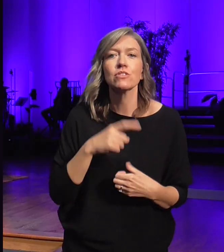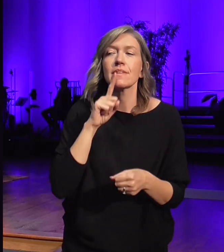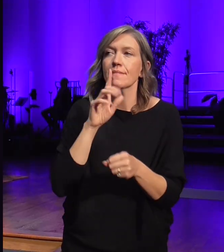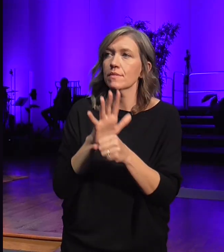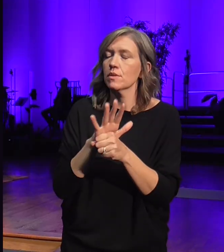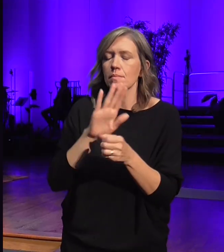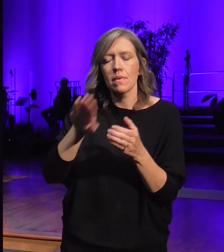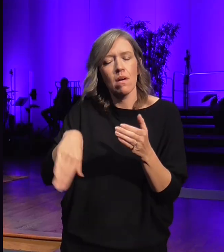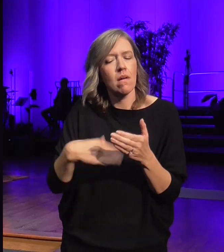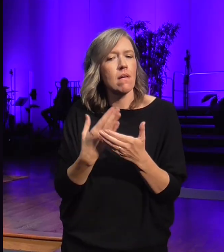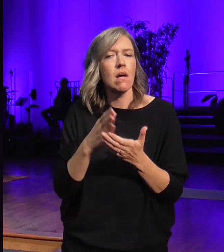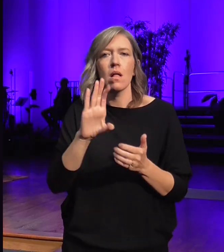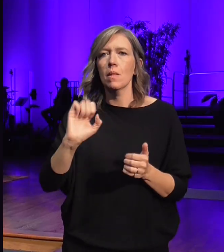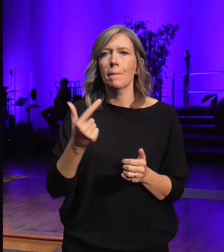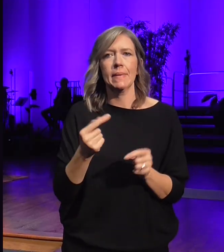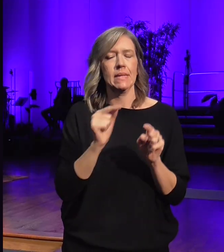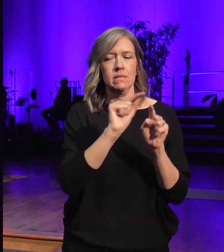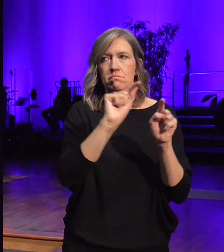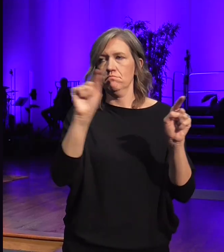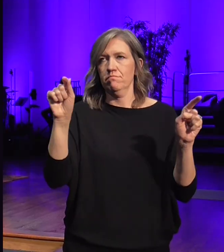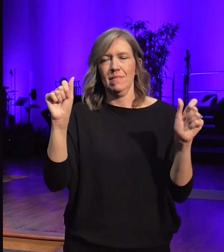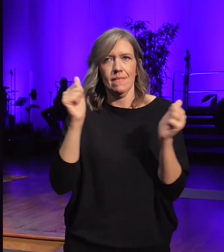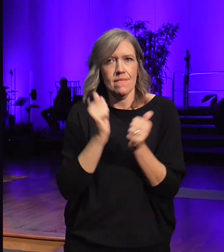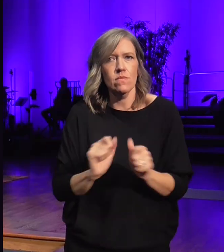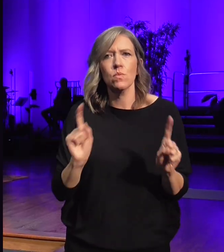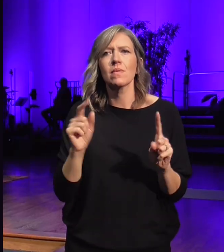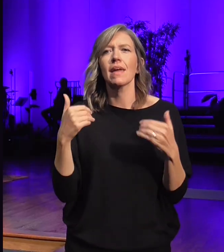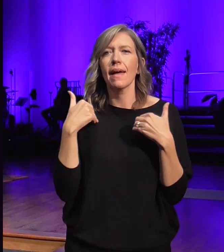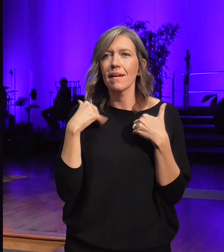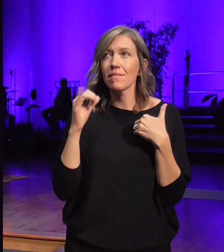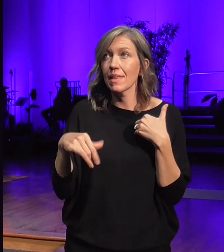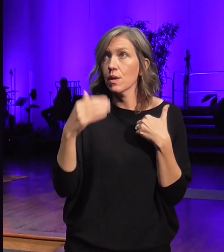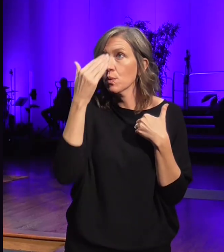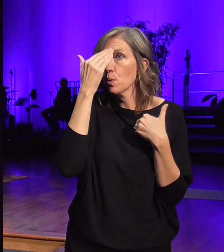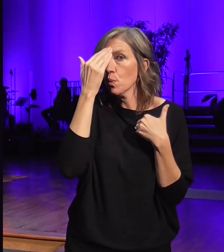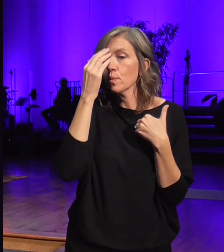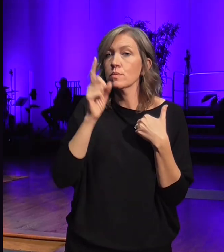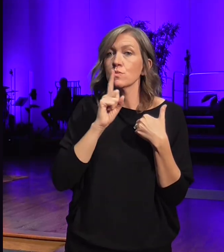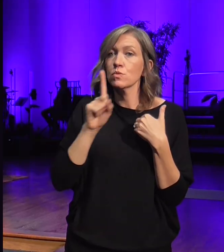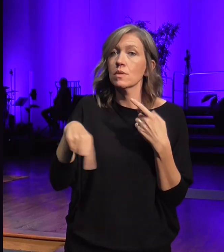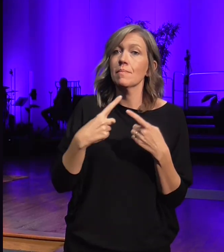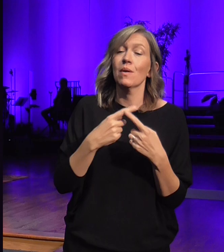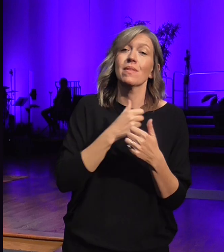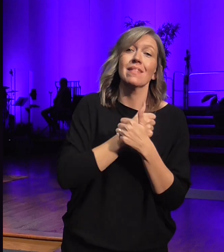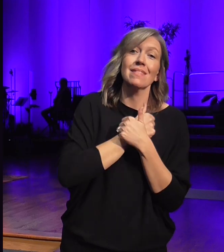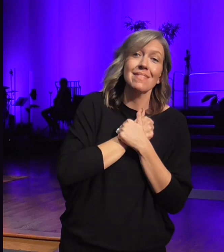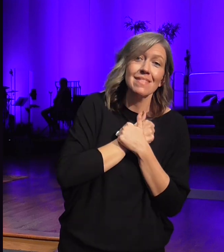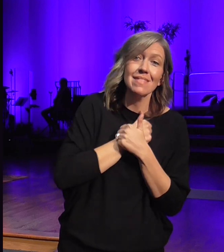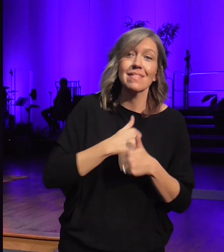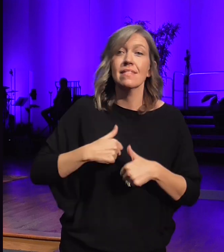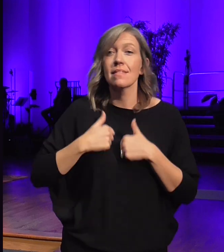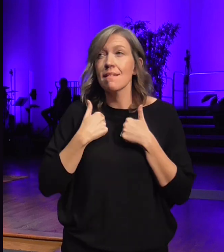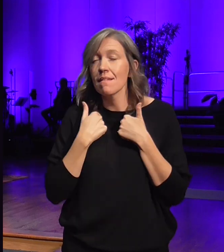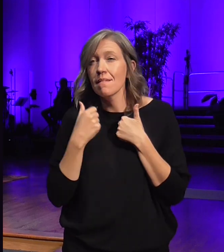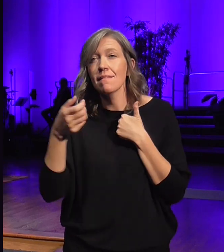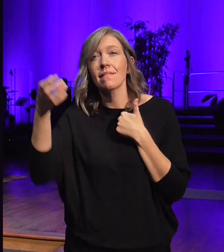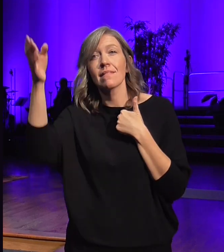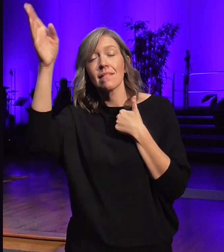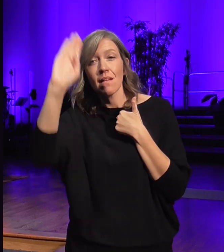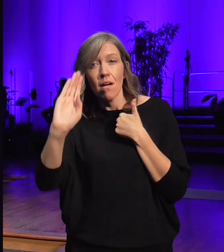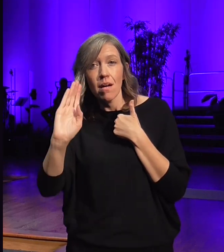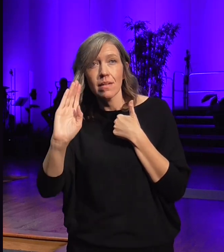all beings everywhere have what we know is true about life, love, and God. And we are so